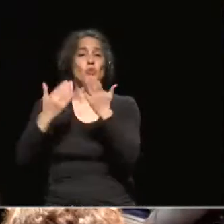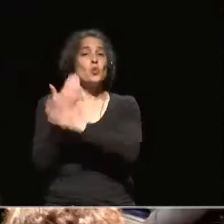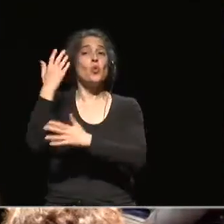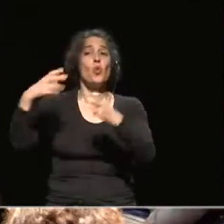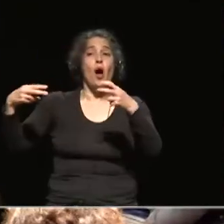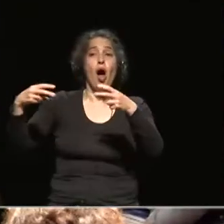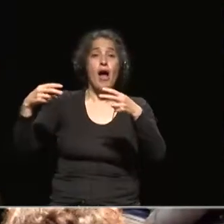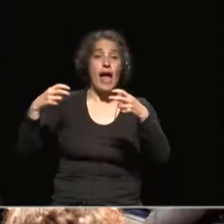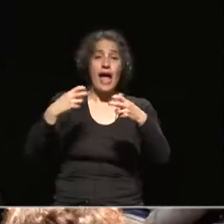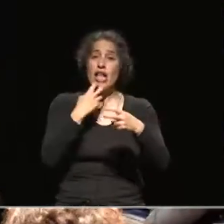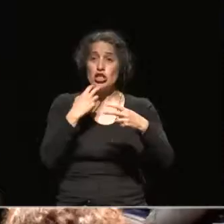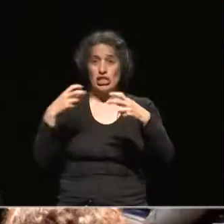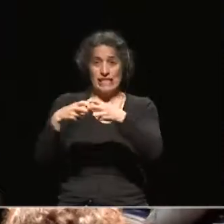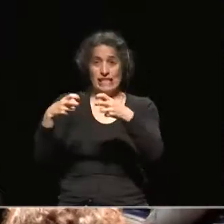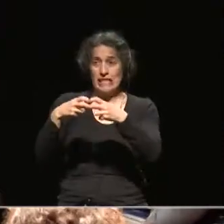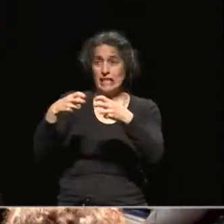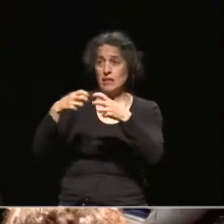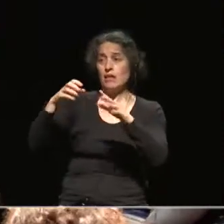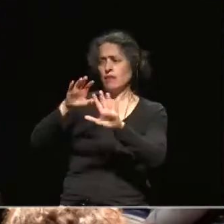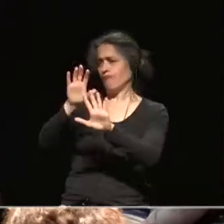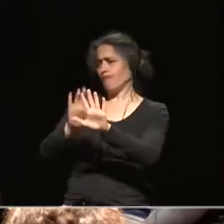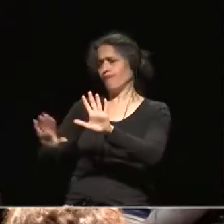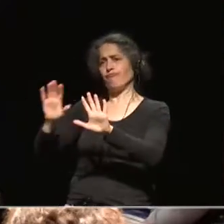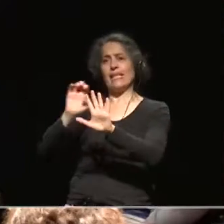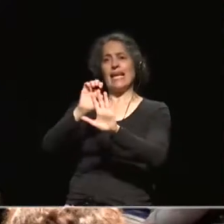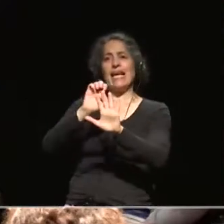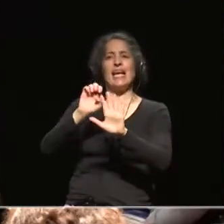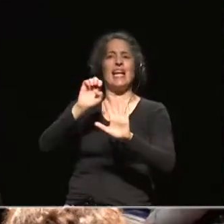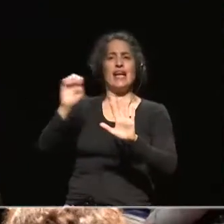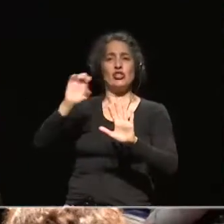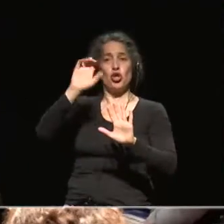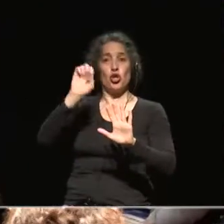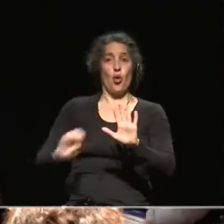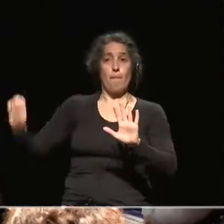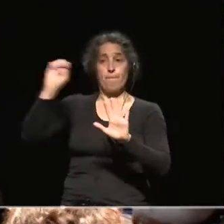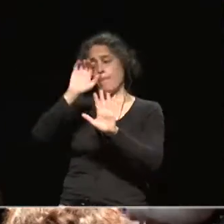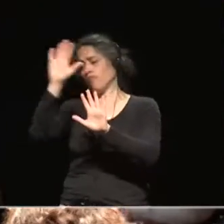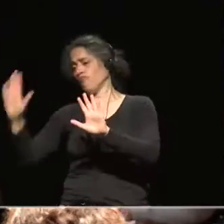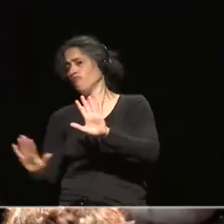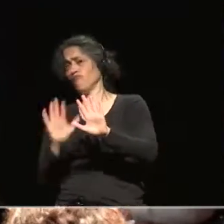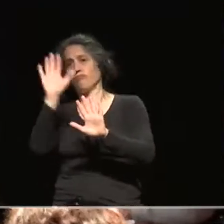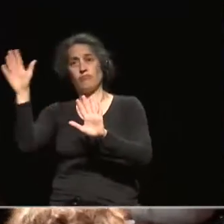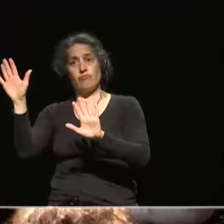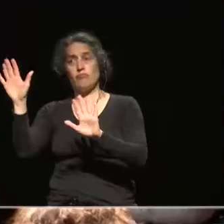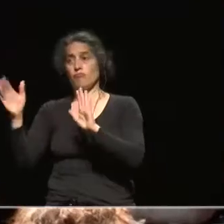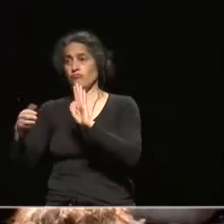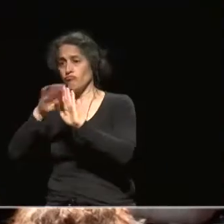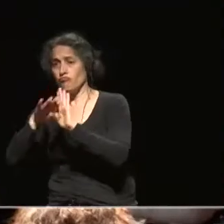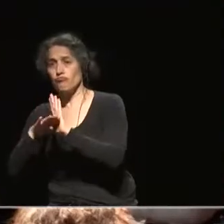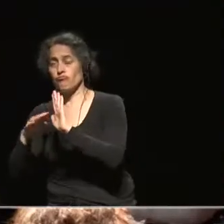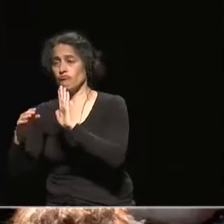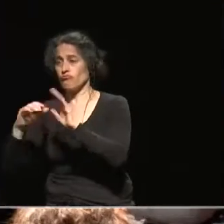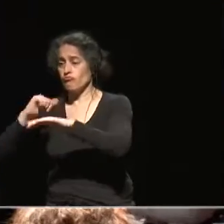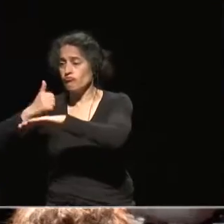Eastern Partnership? And on the whole, do you see any diffusion or nexuses